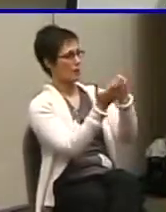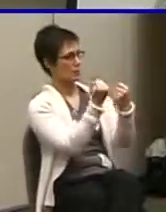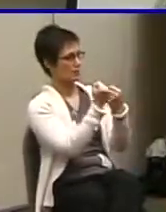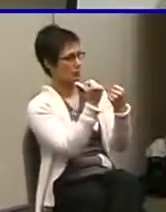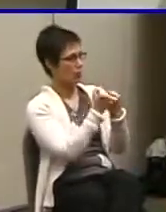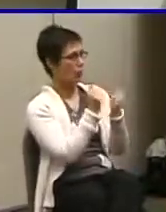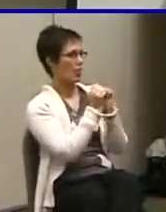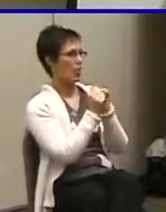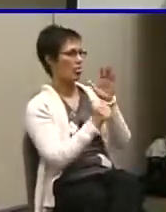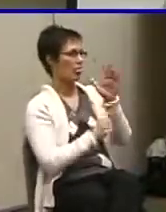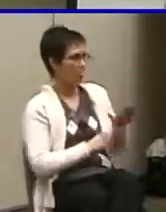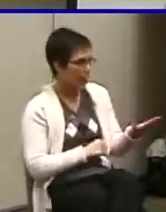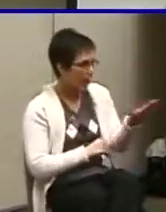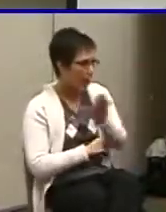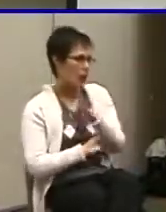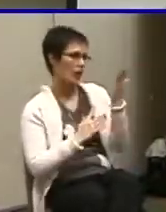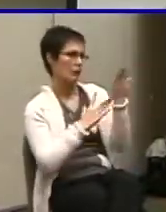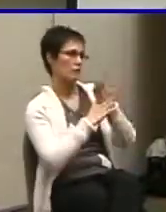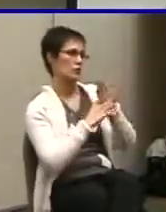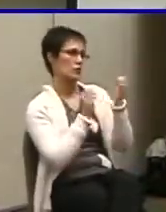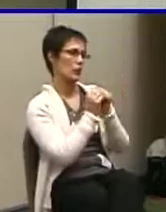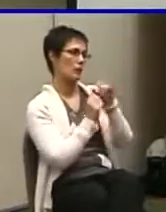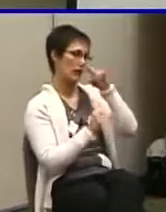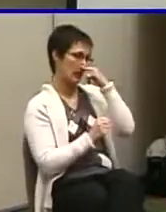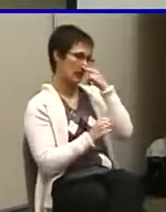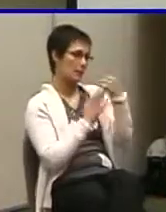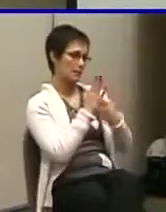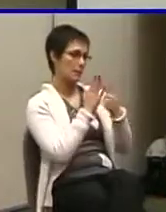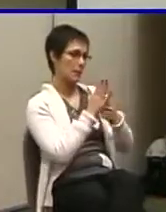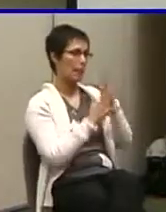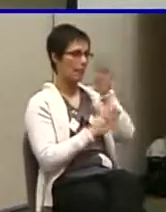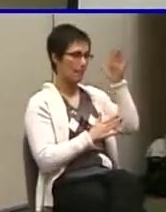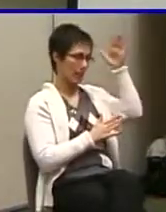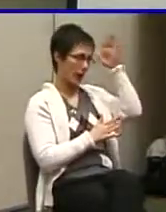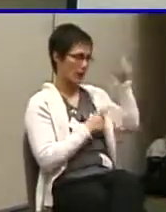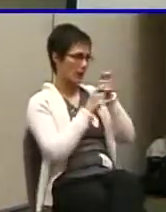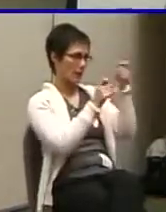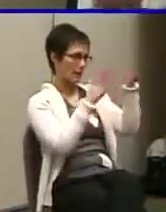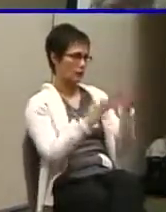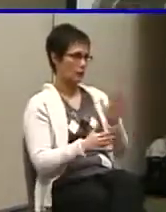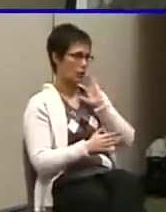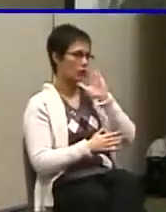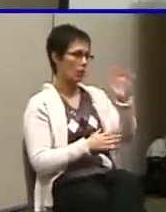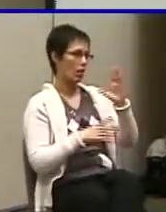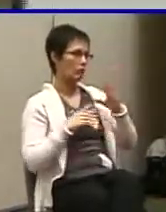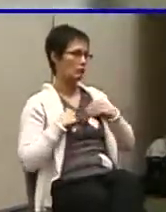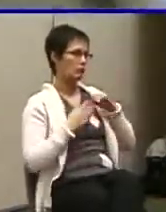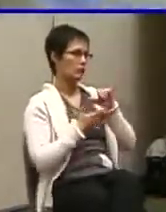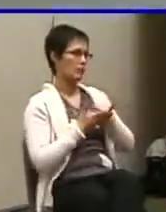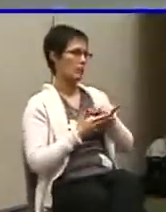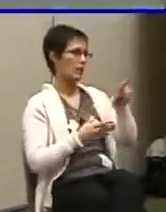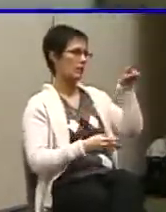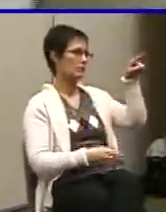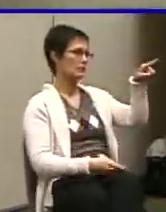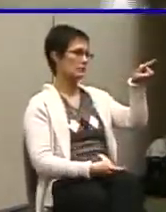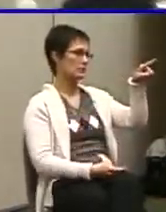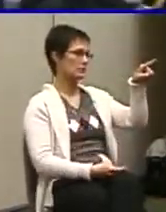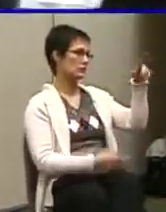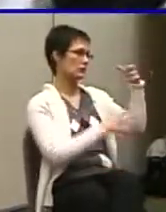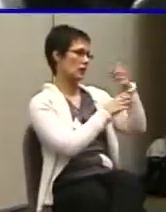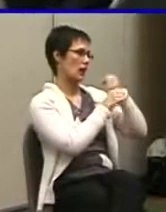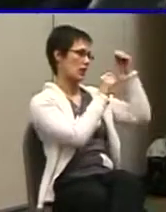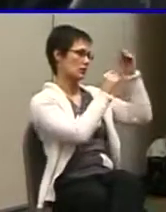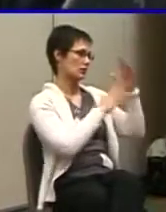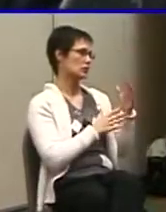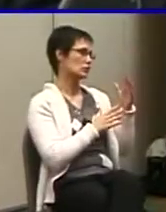kids. Sometimes parents and administrators will buy into that. Other questions or issues that, yeah? Getting teachers